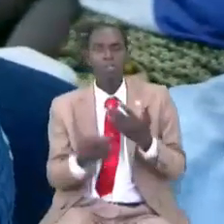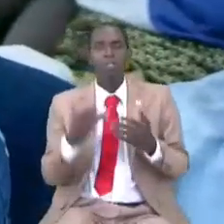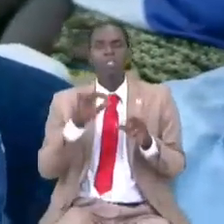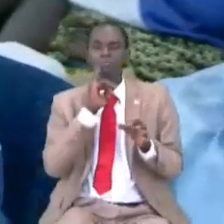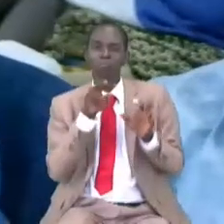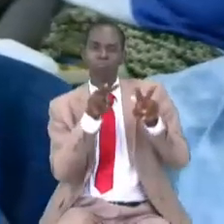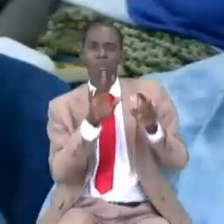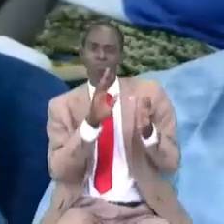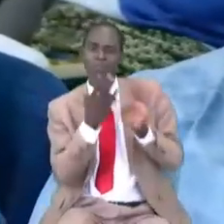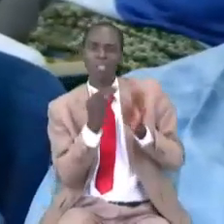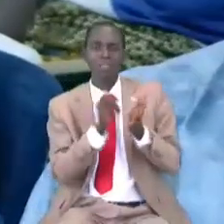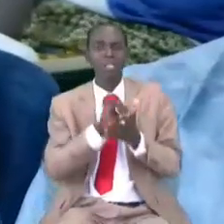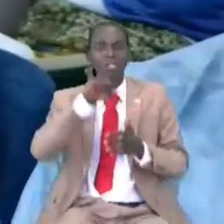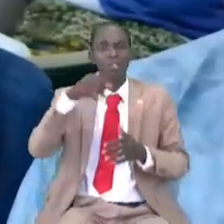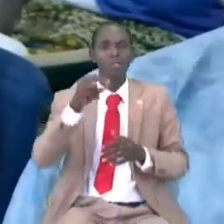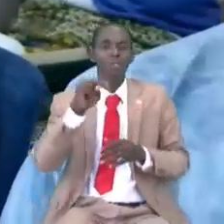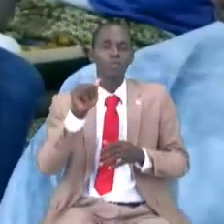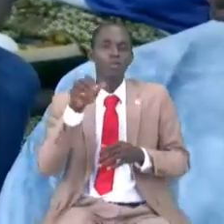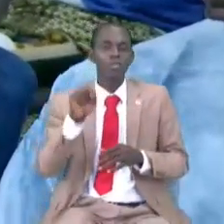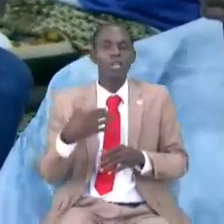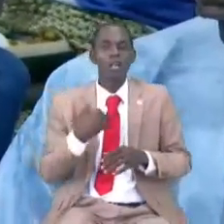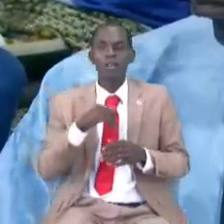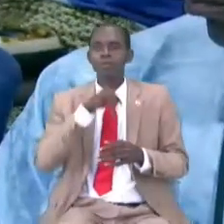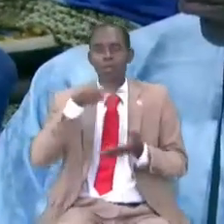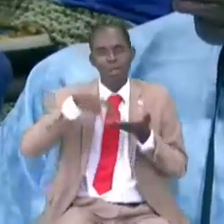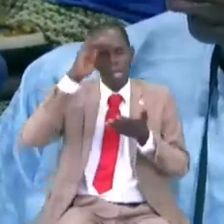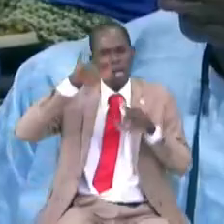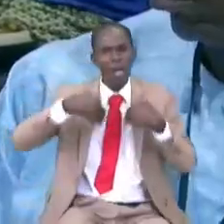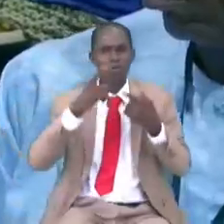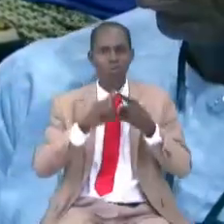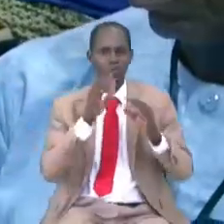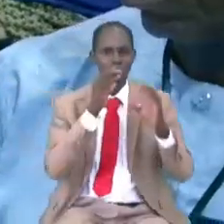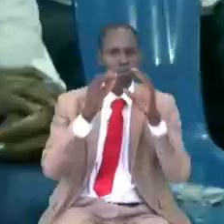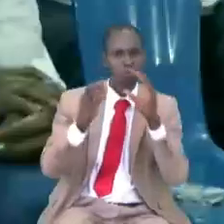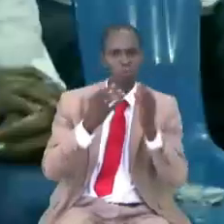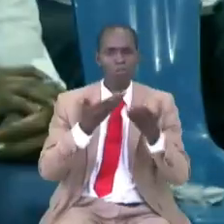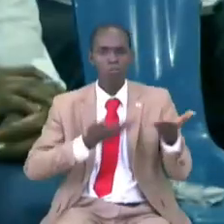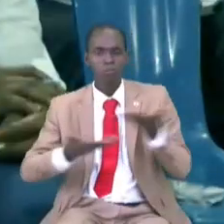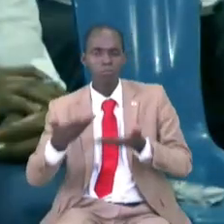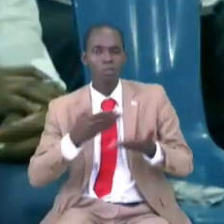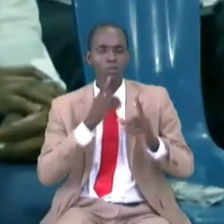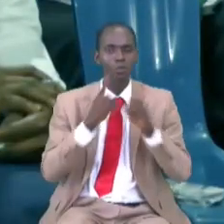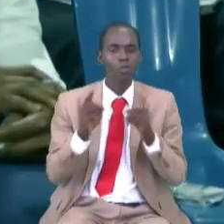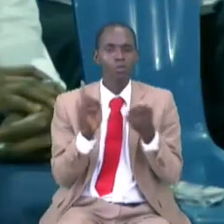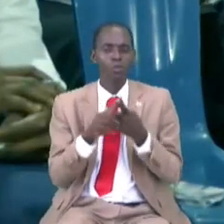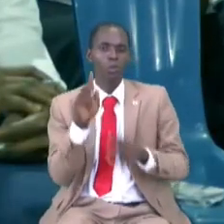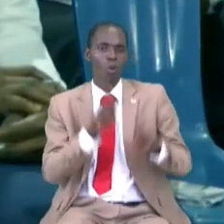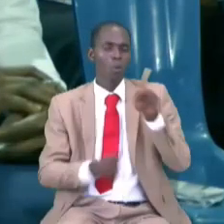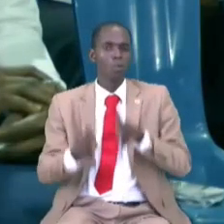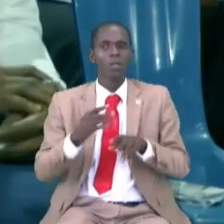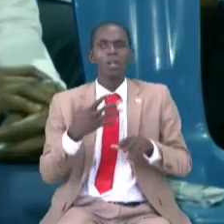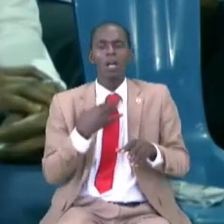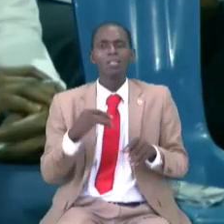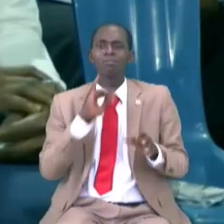the people, the society, and look at their faces and see the way to present his message. And